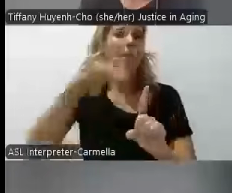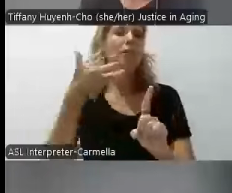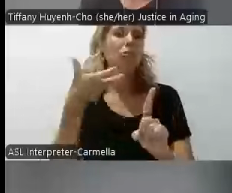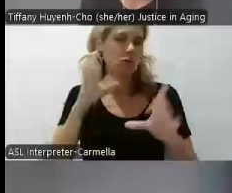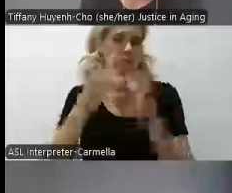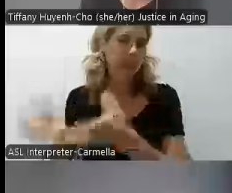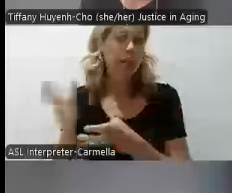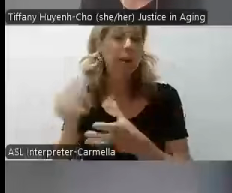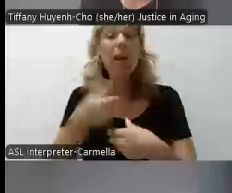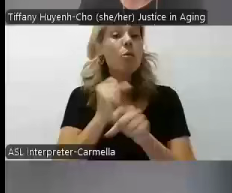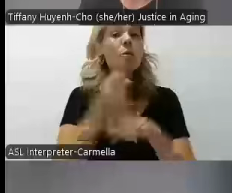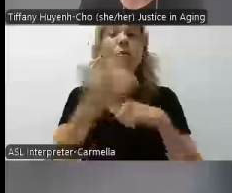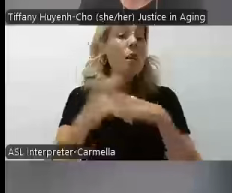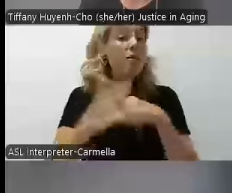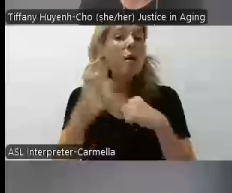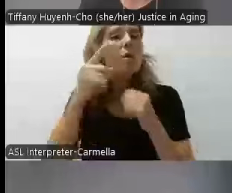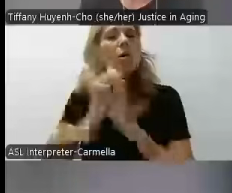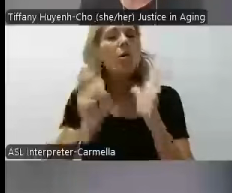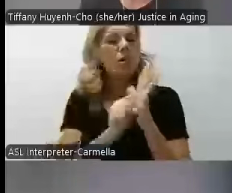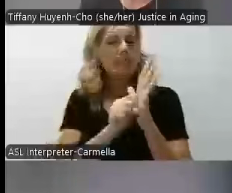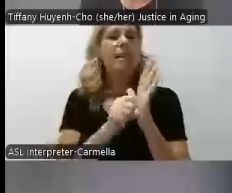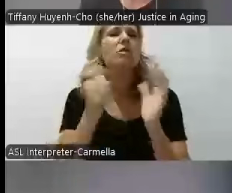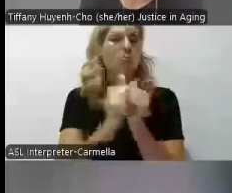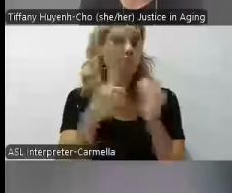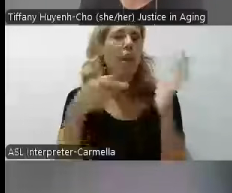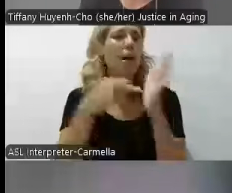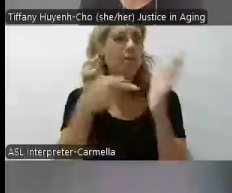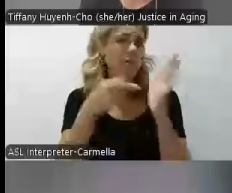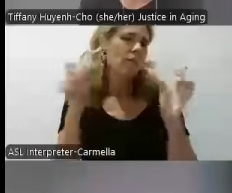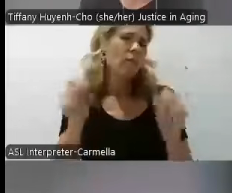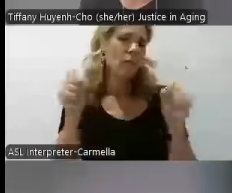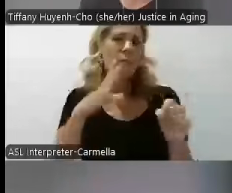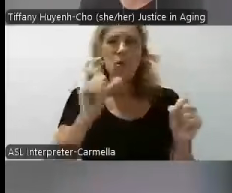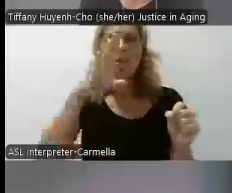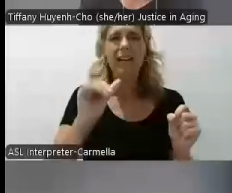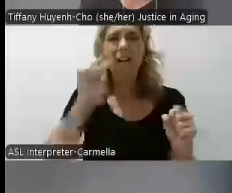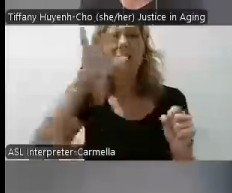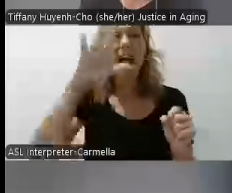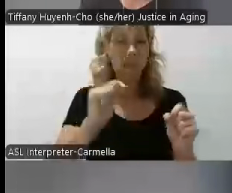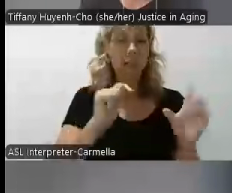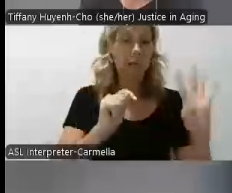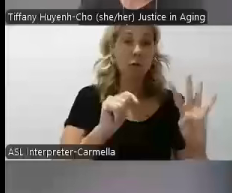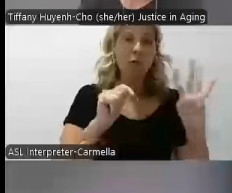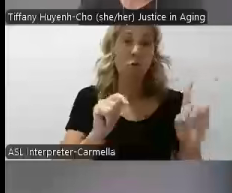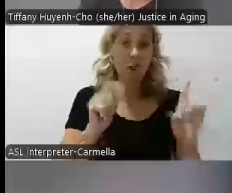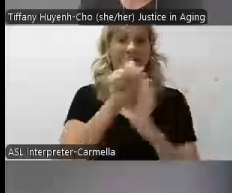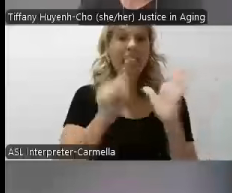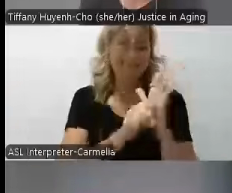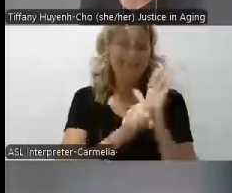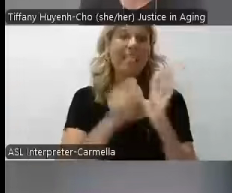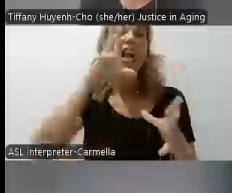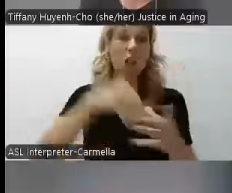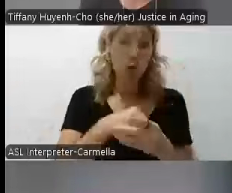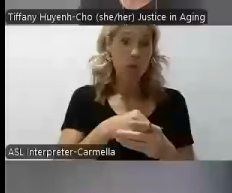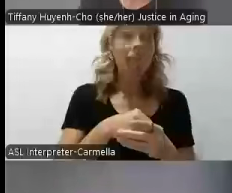And this was made available to states under the Affordable Care Act. 41 states, including DC, have chosen to